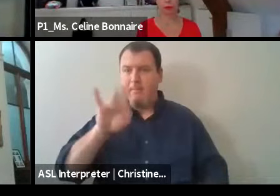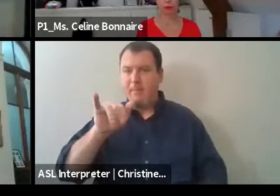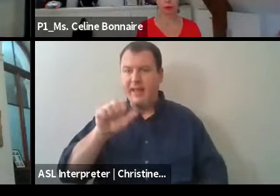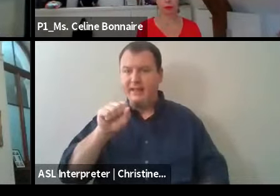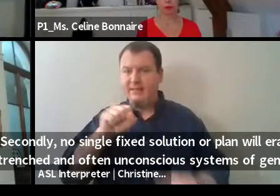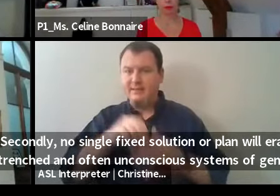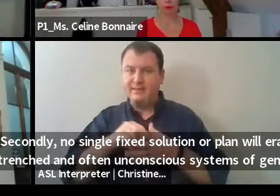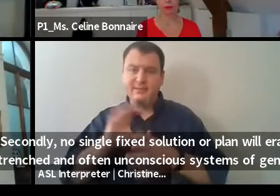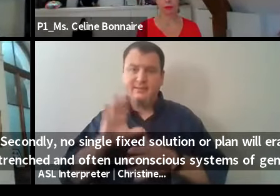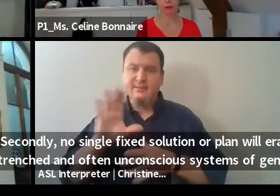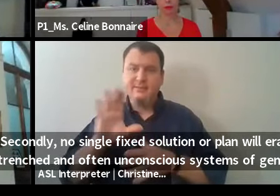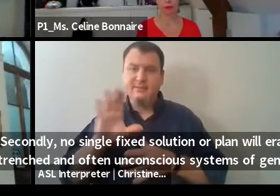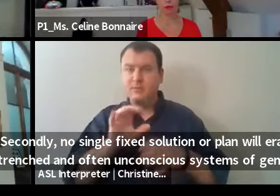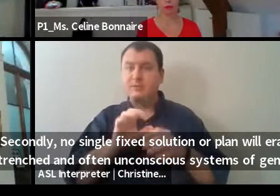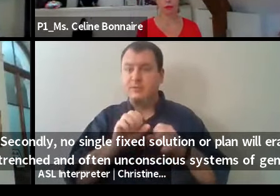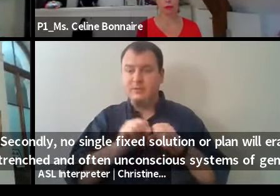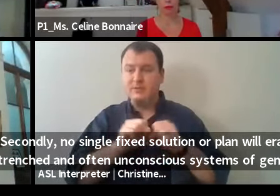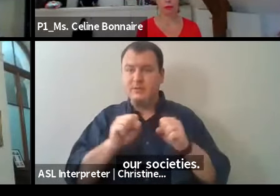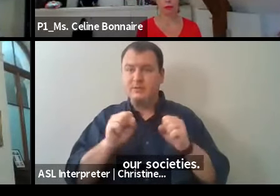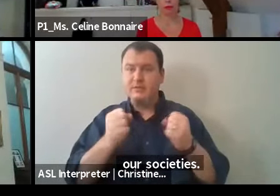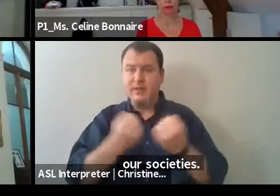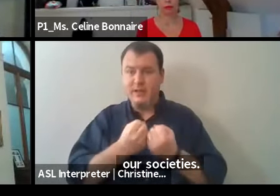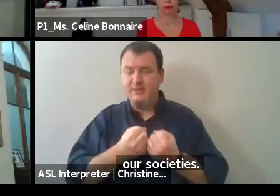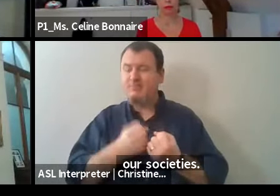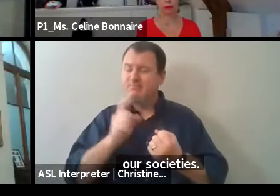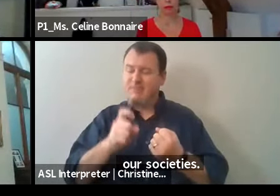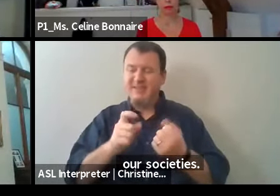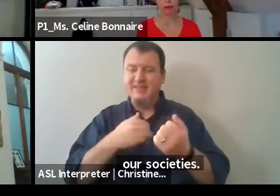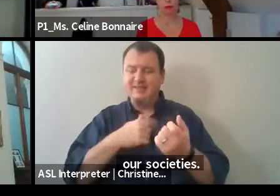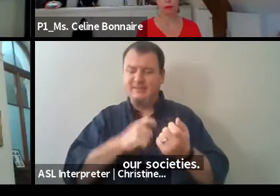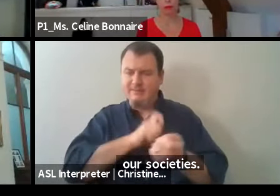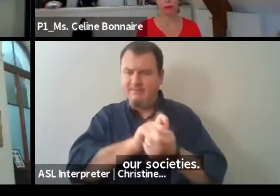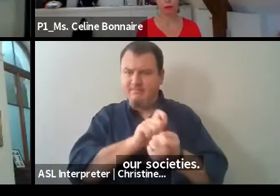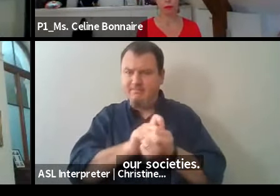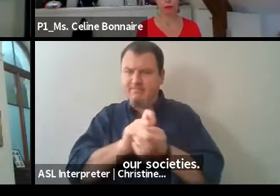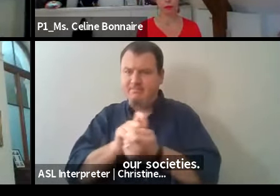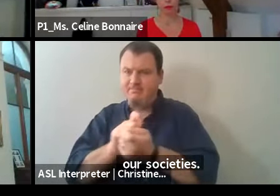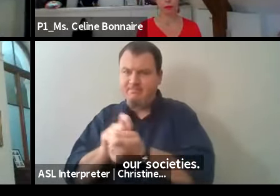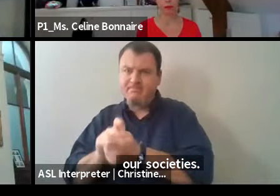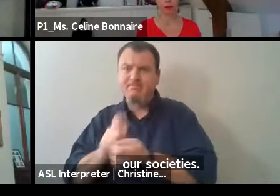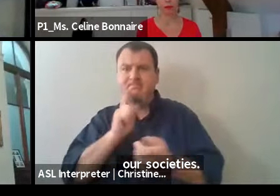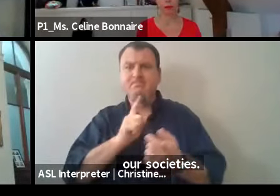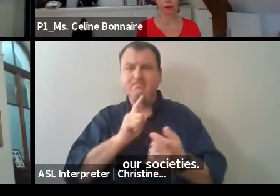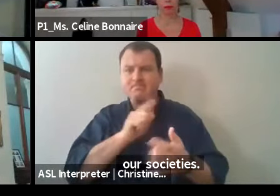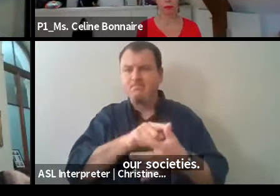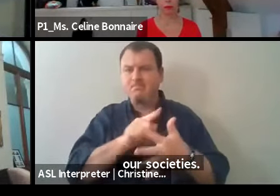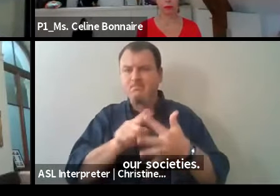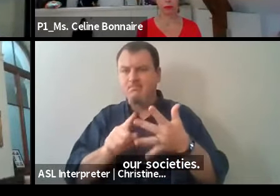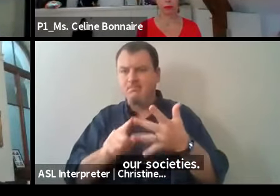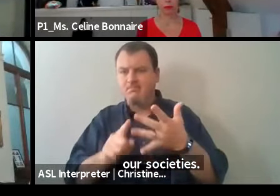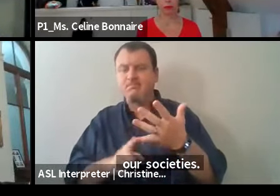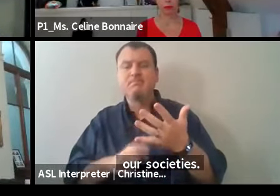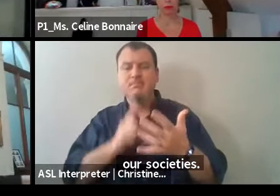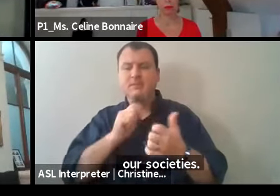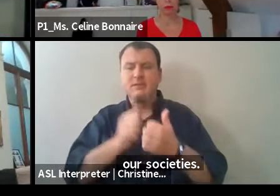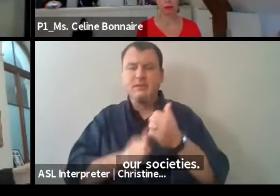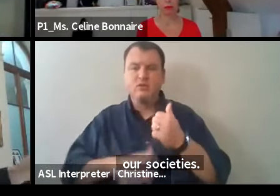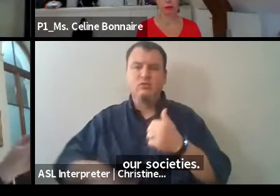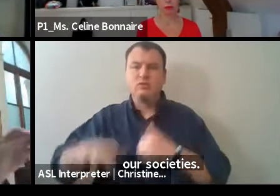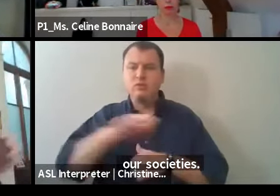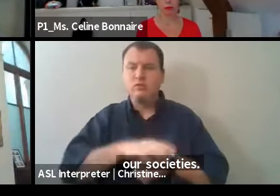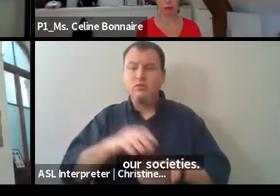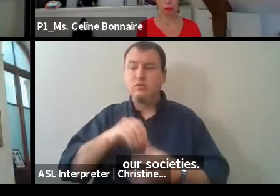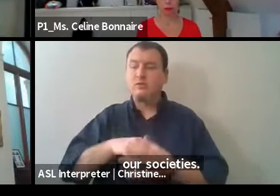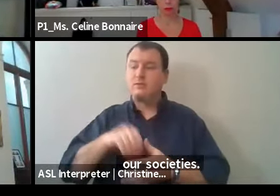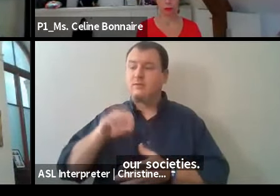must be many fixes tailored to the specific conditions that prevail in each country and each region. For Fiji, this